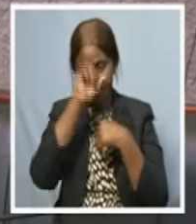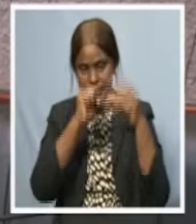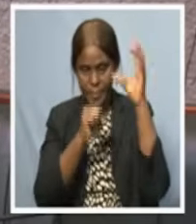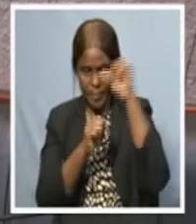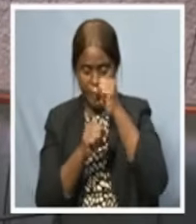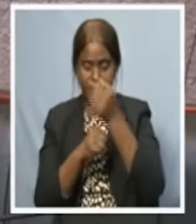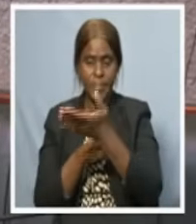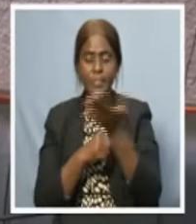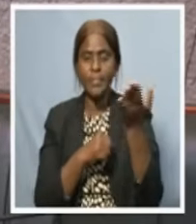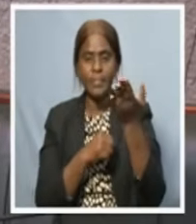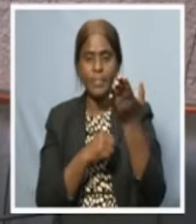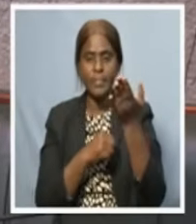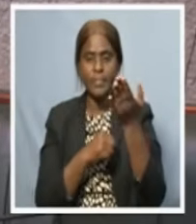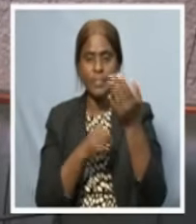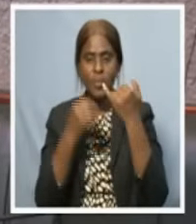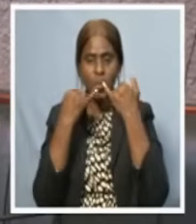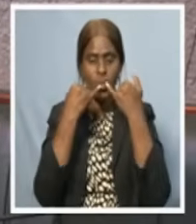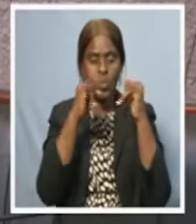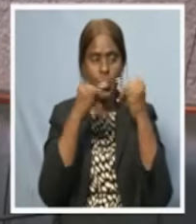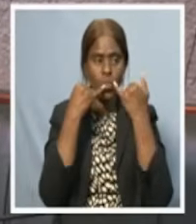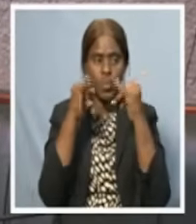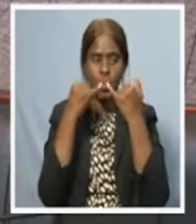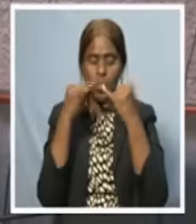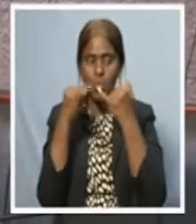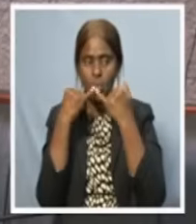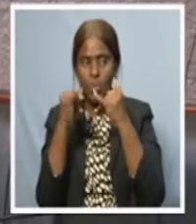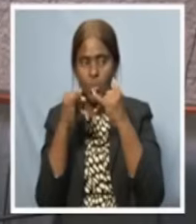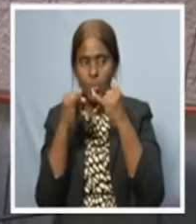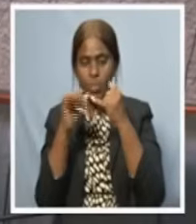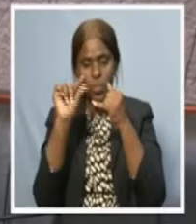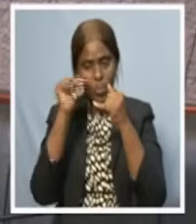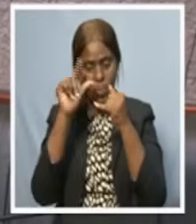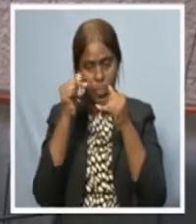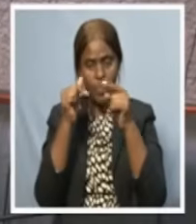be digging gold.